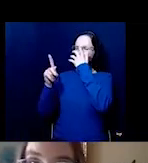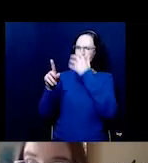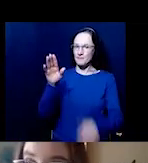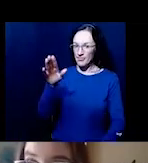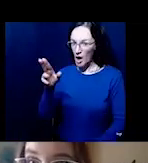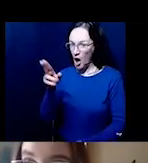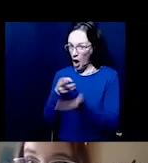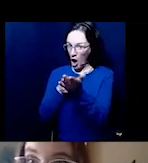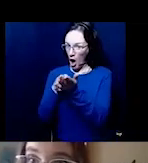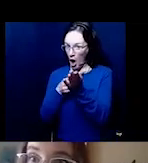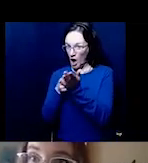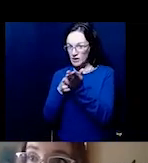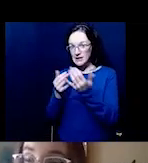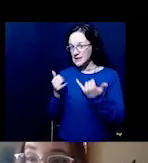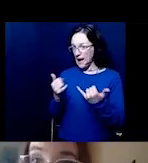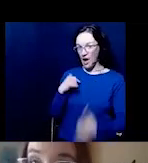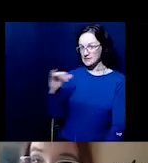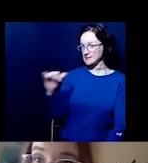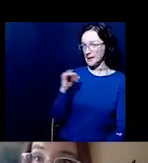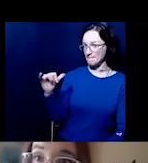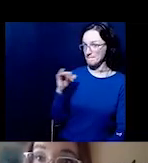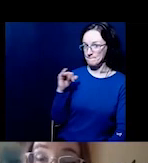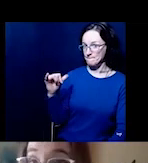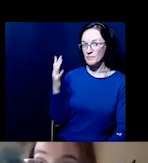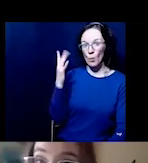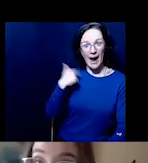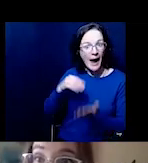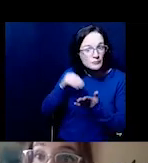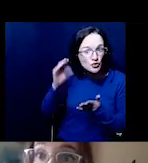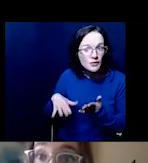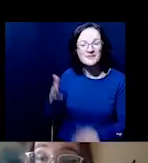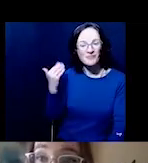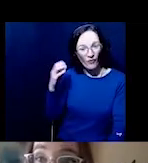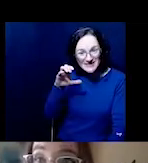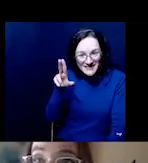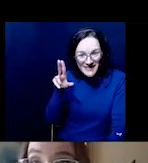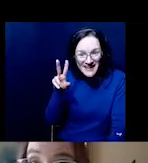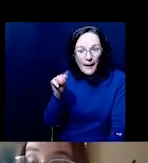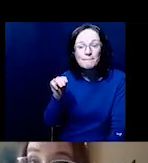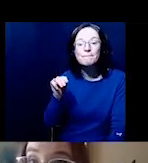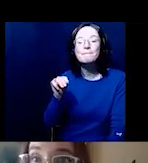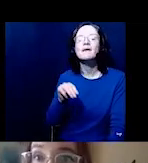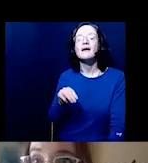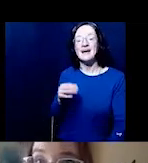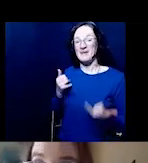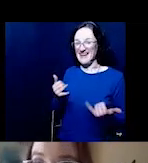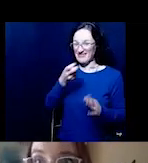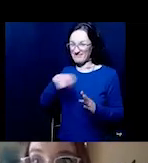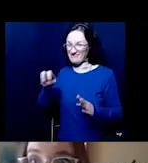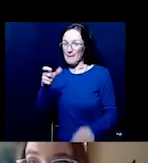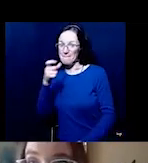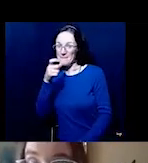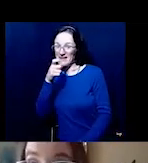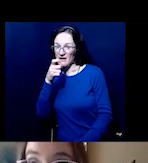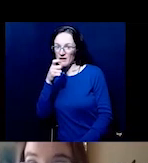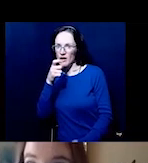in your situation. Like I'm a student who was at CVM and at McGill right now, and I'm trying to have all